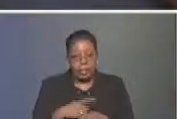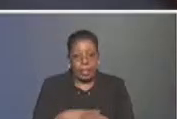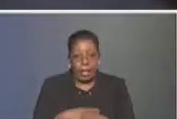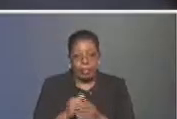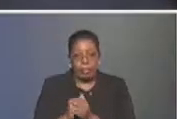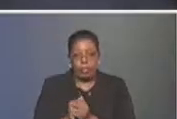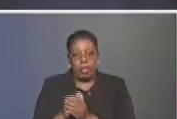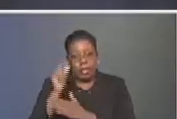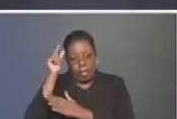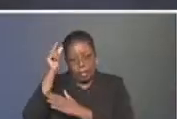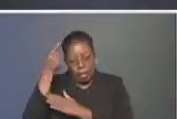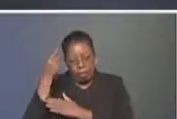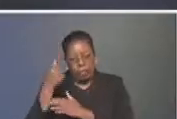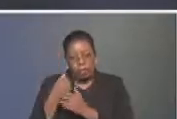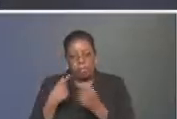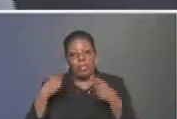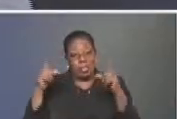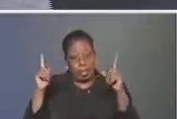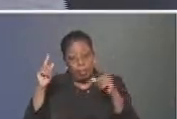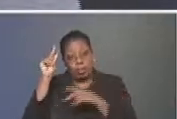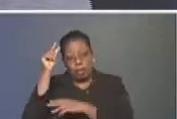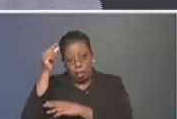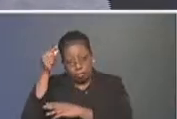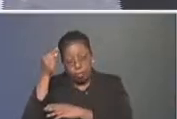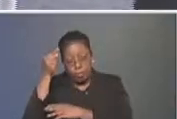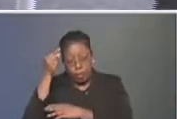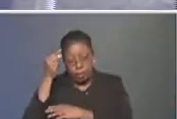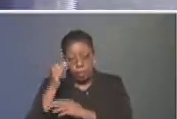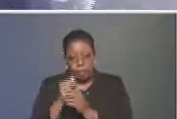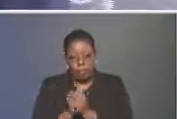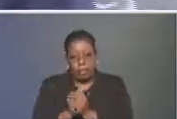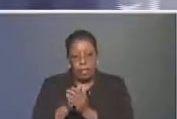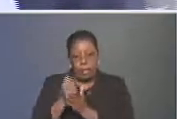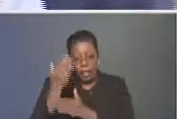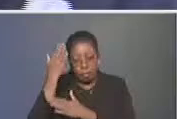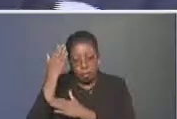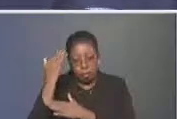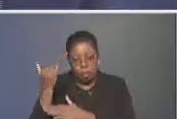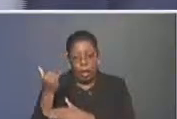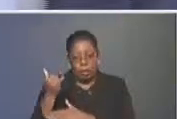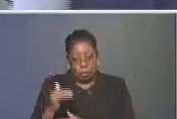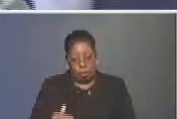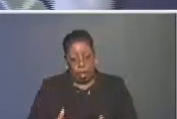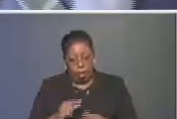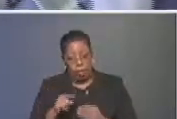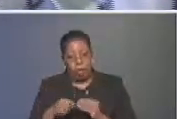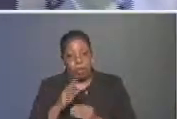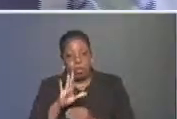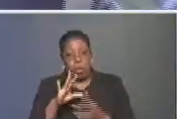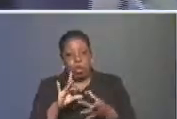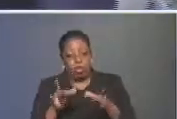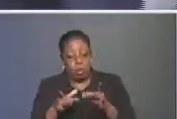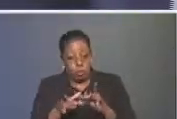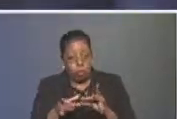that governments and successive governments, and that's why I was so moved by your story, because it